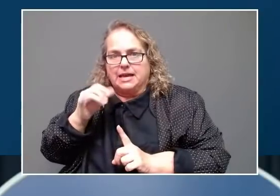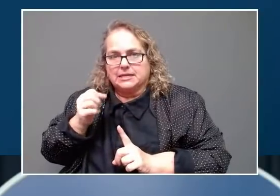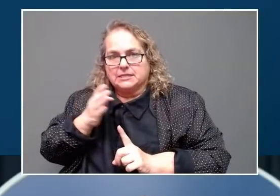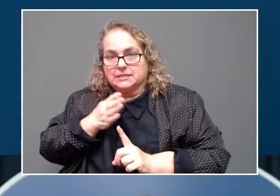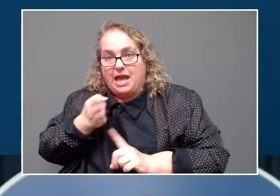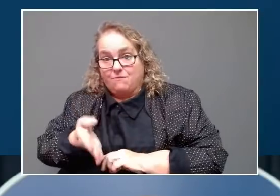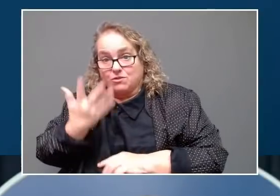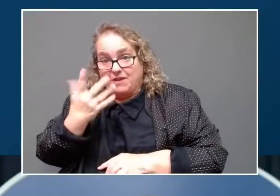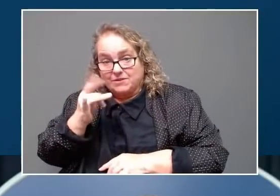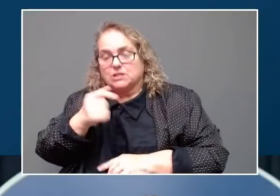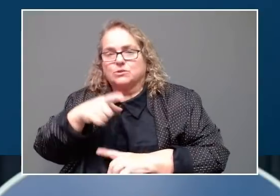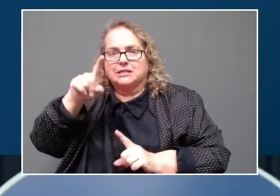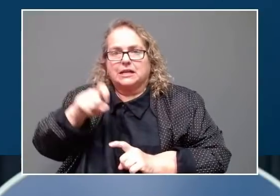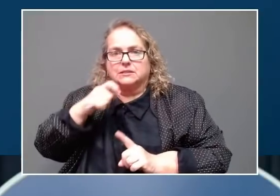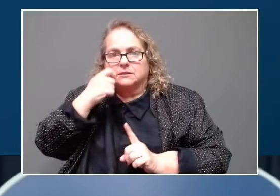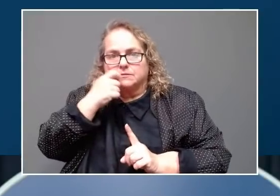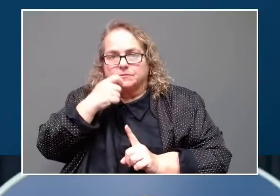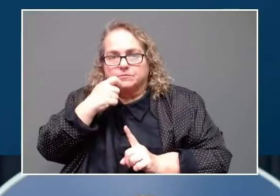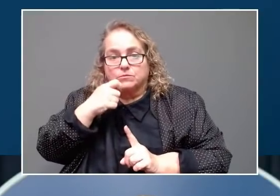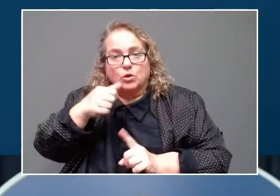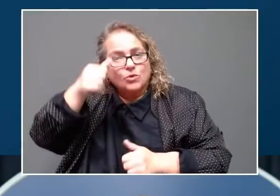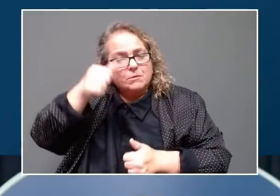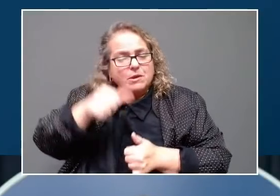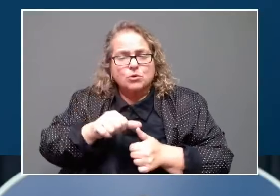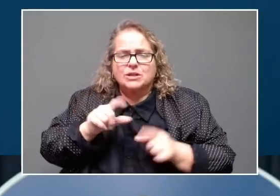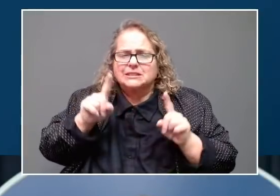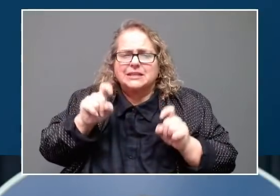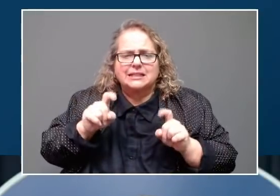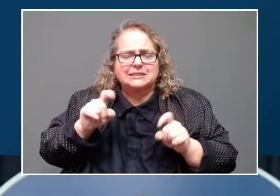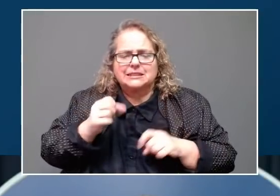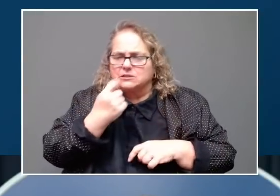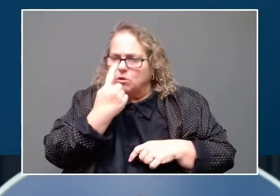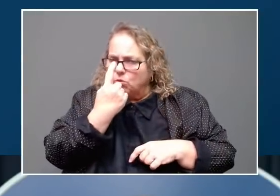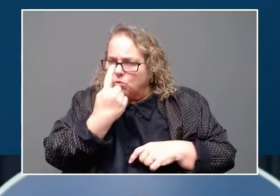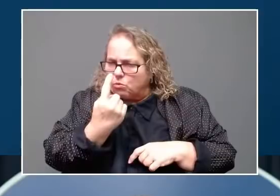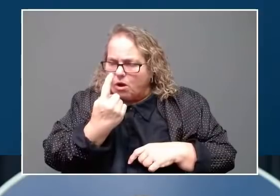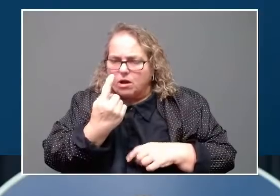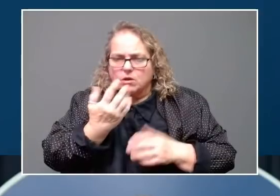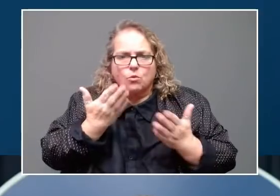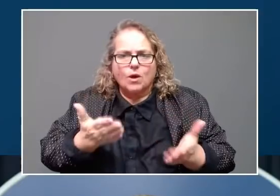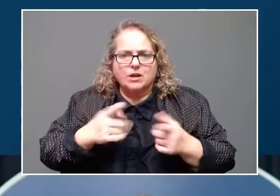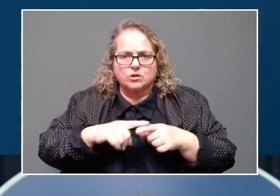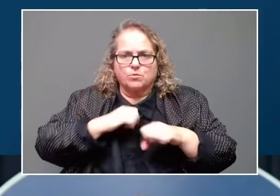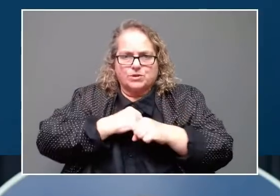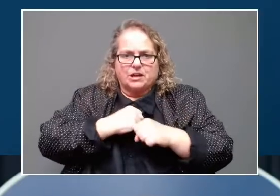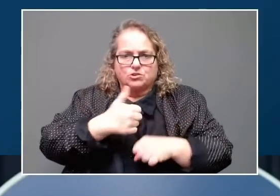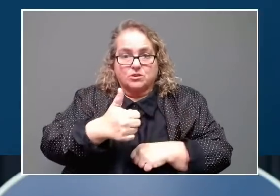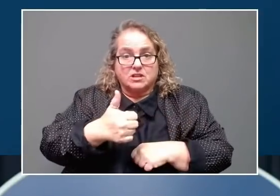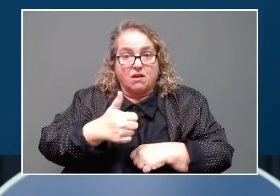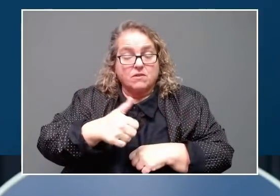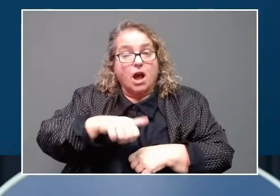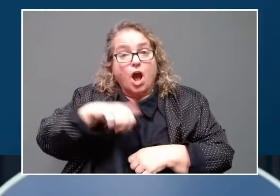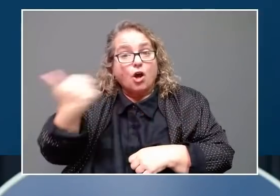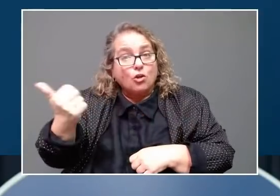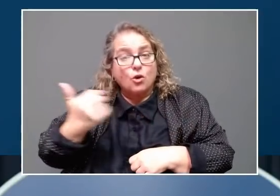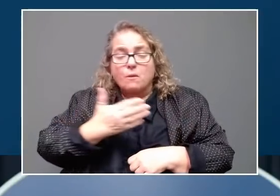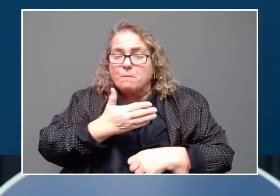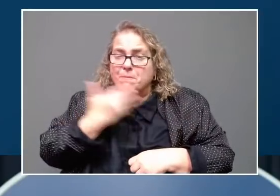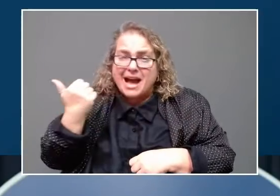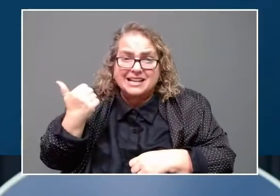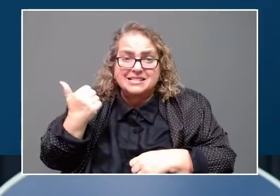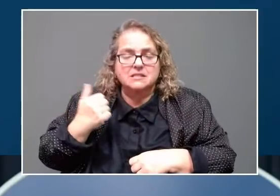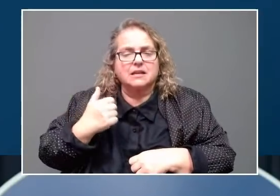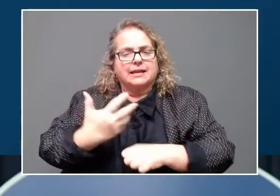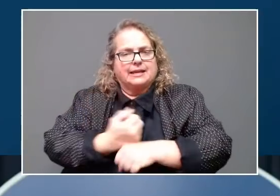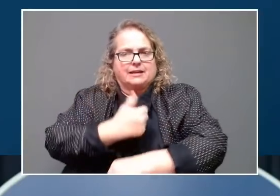testing is one step and only one step to protect yourself. Best step, getting vaccinated and boosted. Wearing